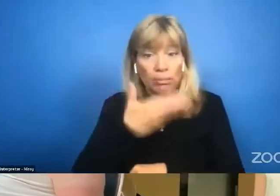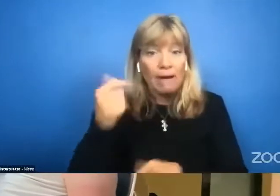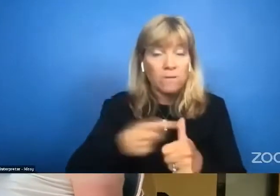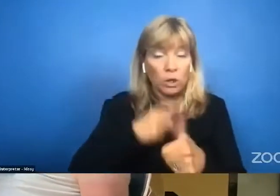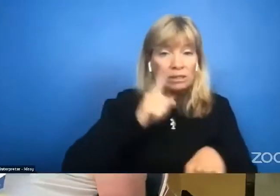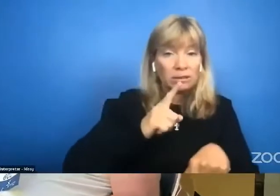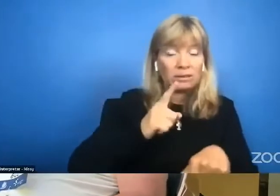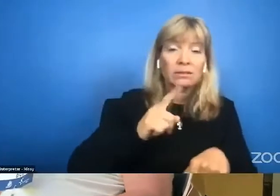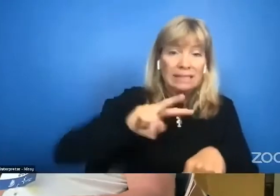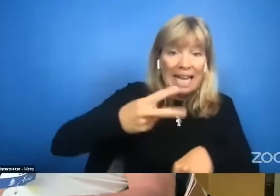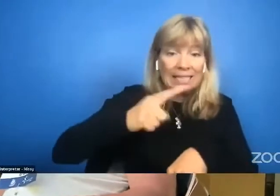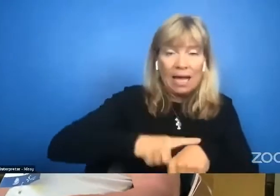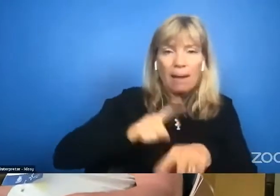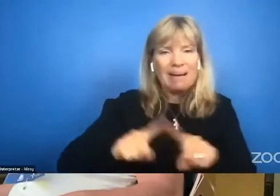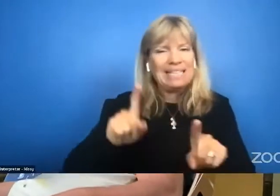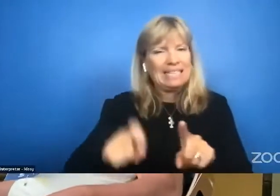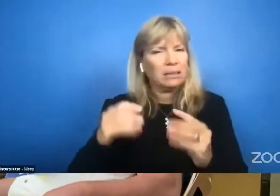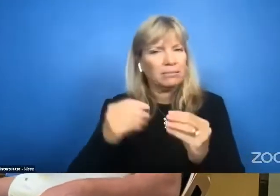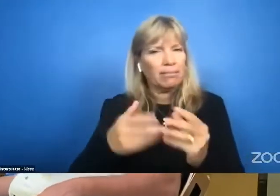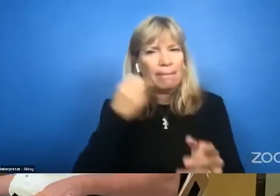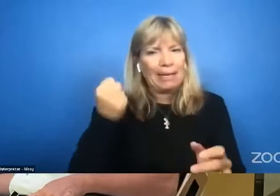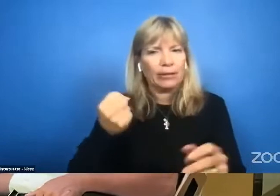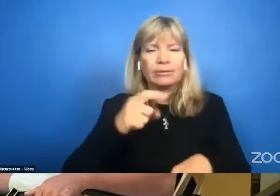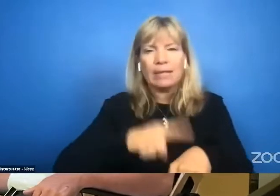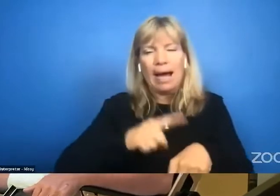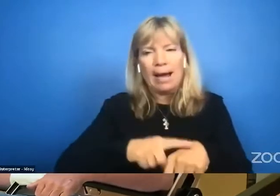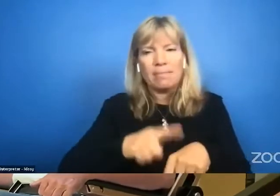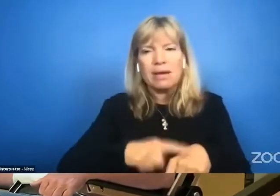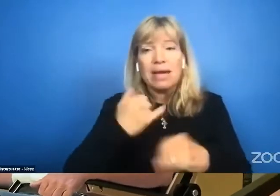He's back to the top of the stairs once again.